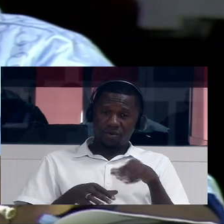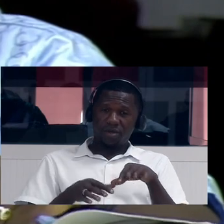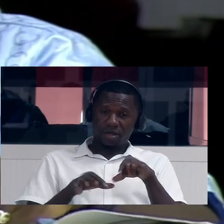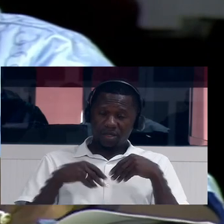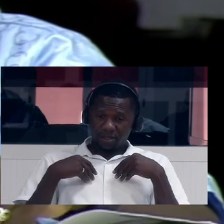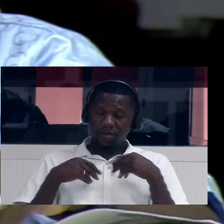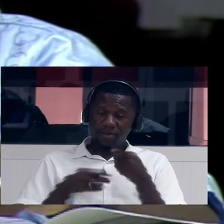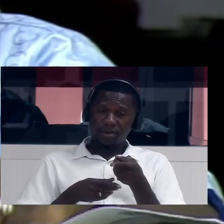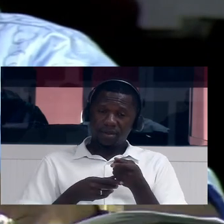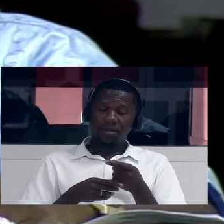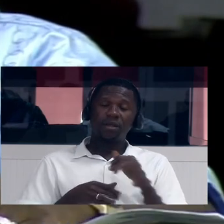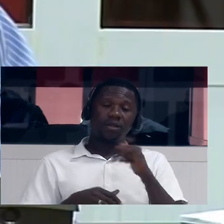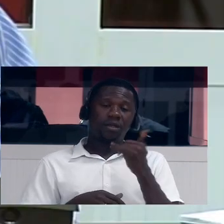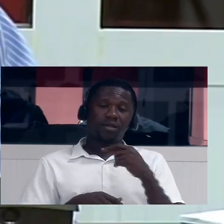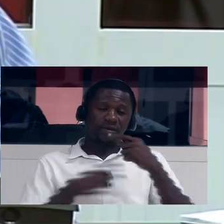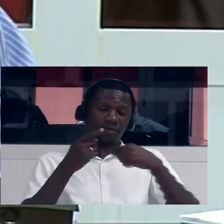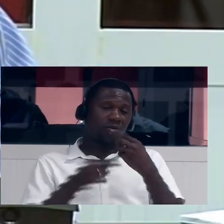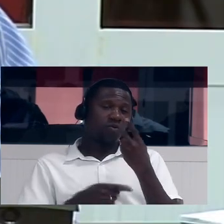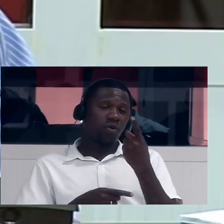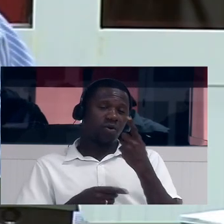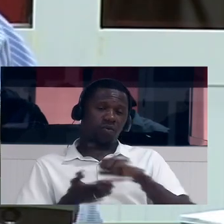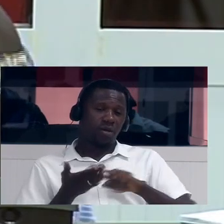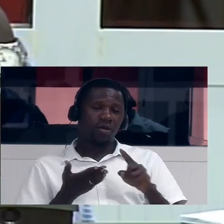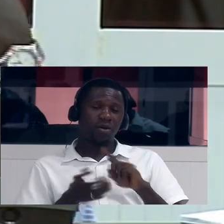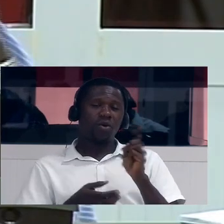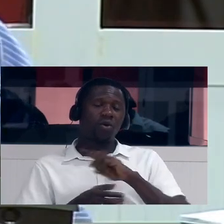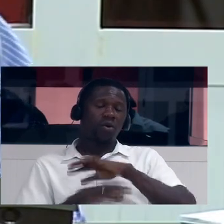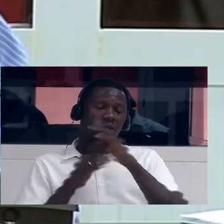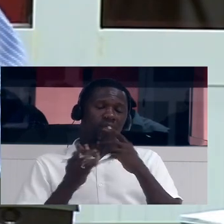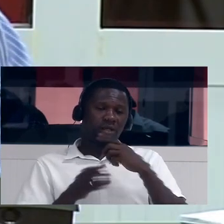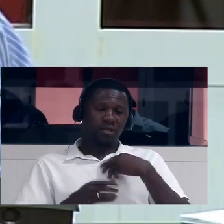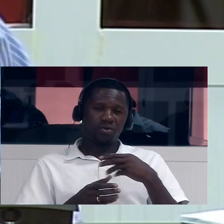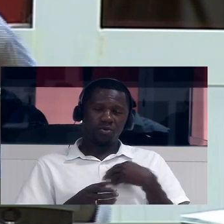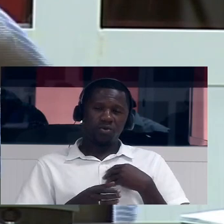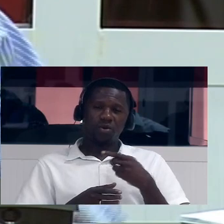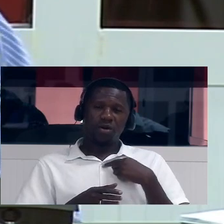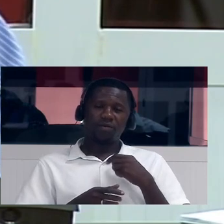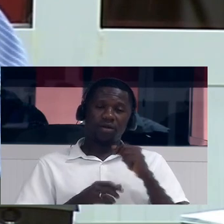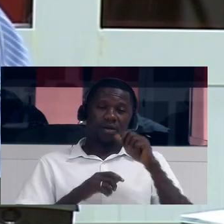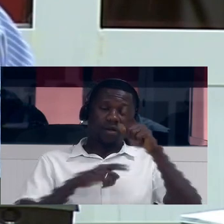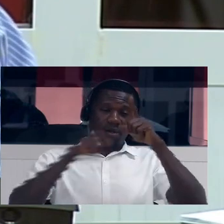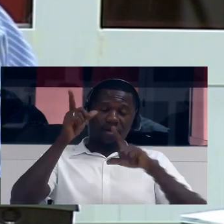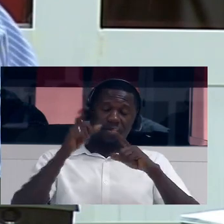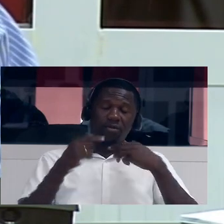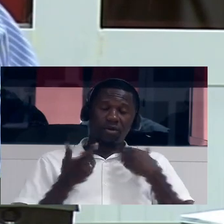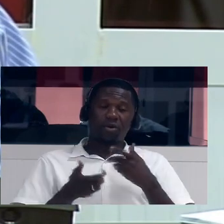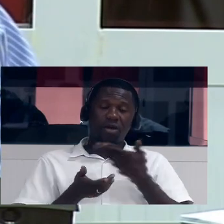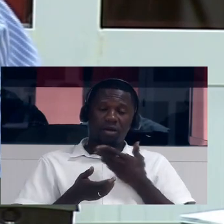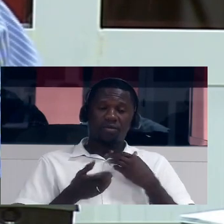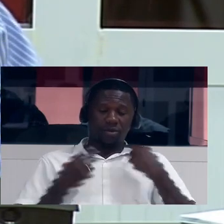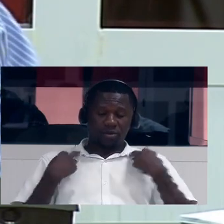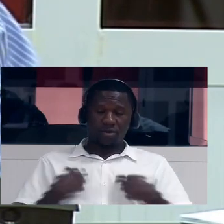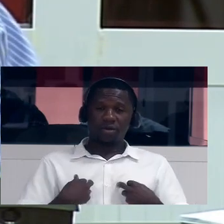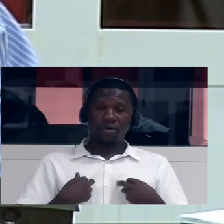Yes, over a week, because all I needed to do was to change my rank markings. Because I already had my uniform. So it